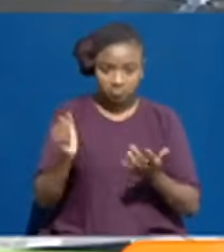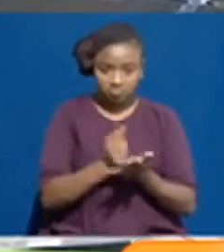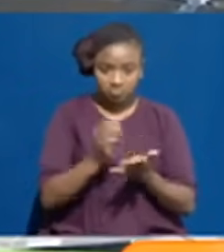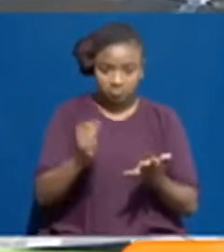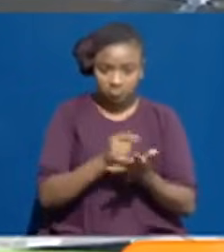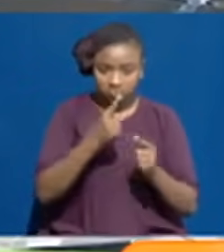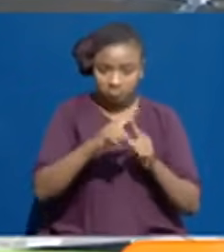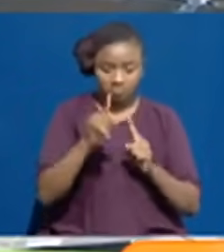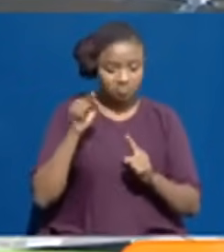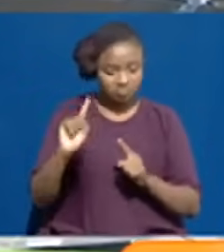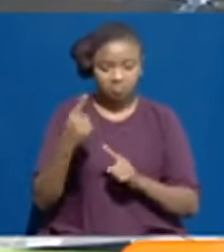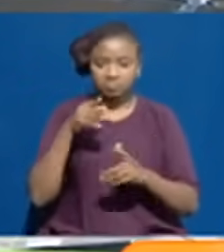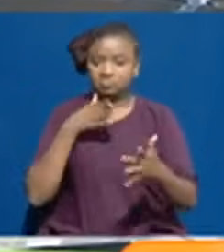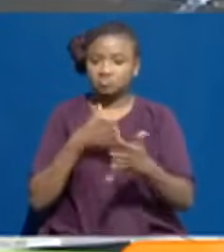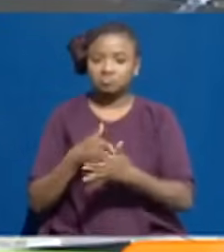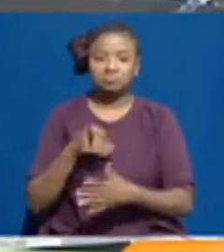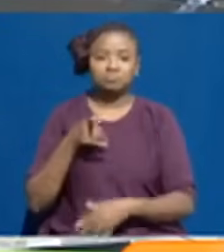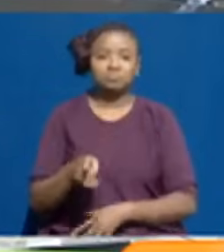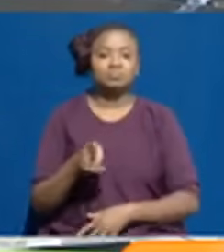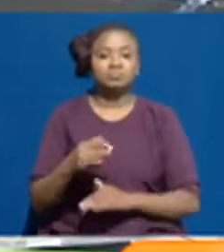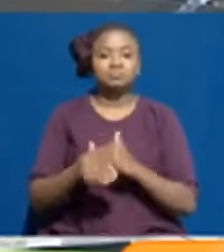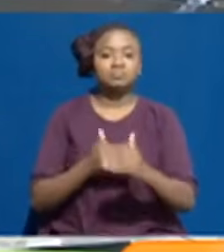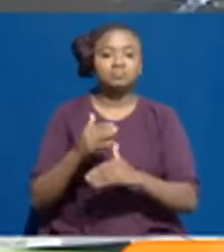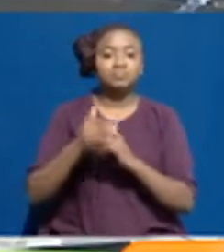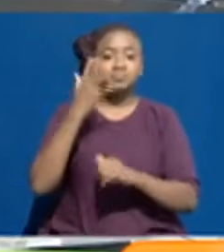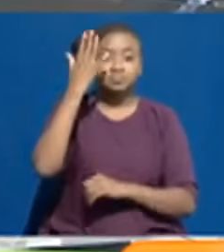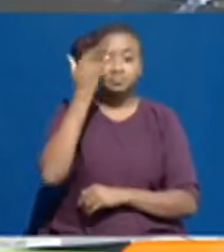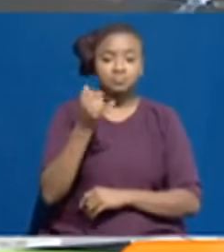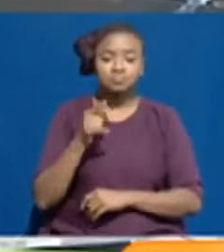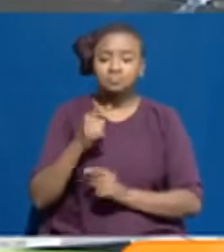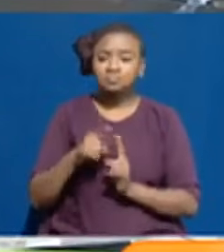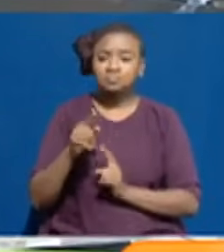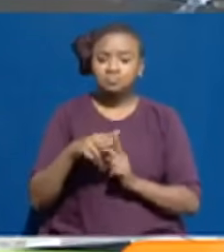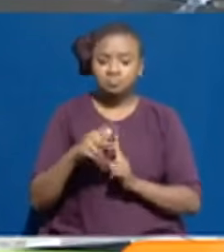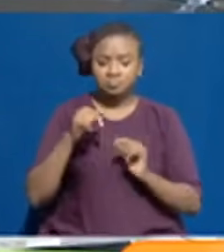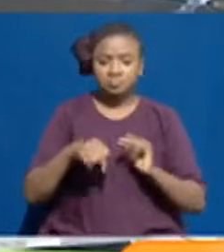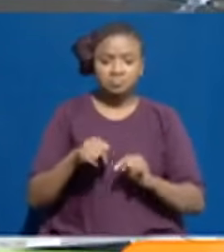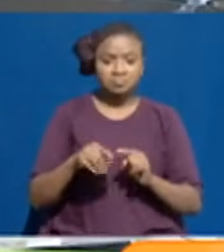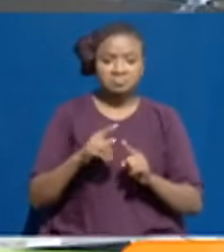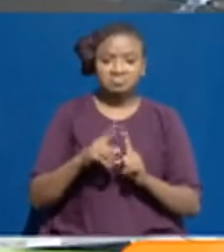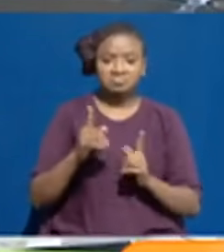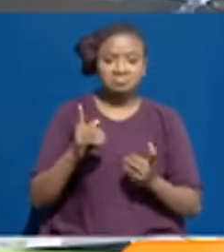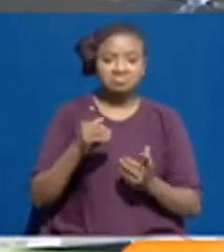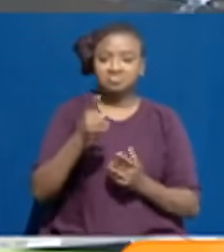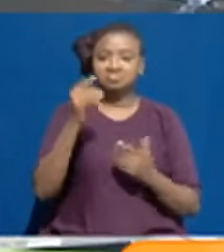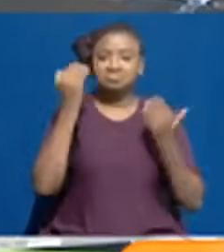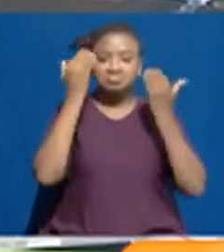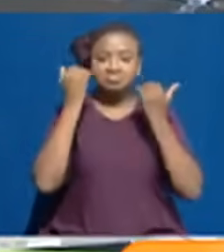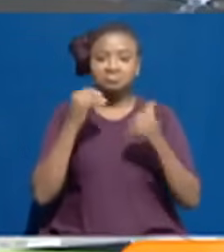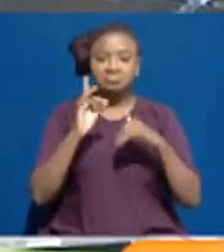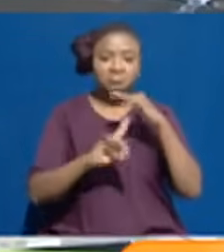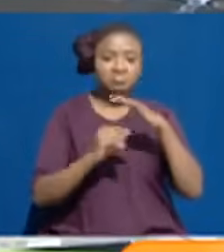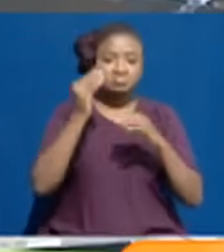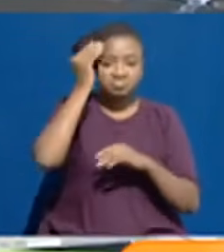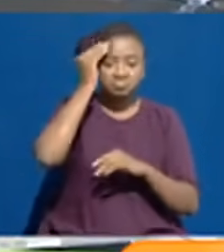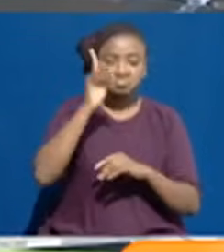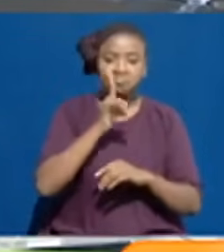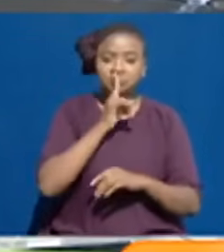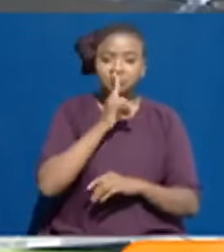determined. The petitions were filed even as the Form 1 selection process started today amid silence from the Education Ministry's top brass.